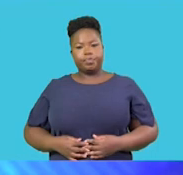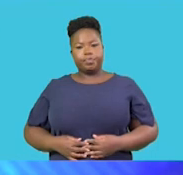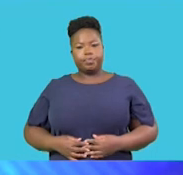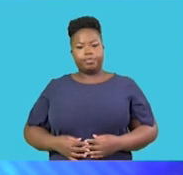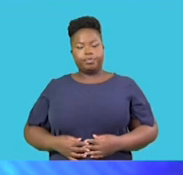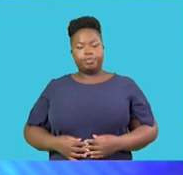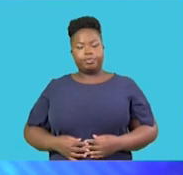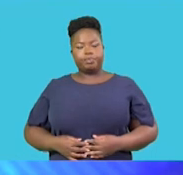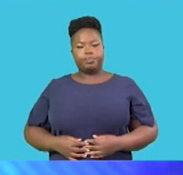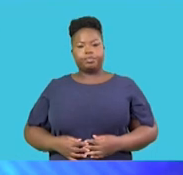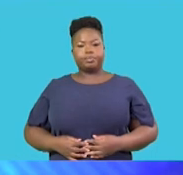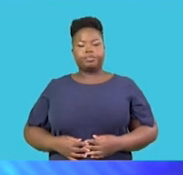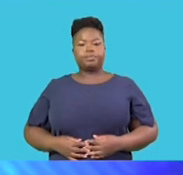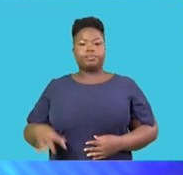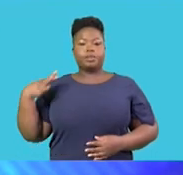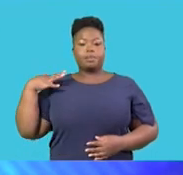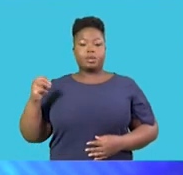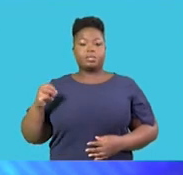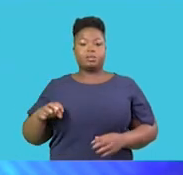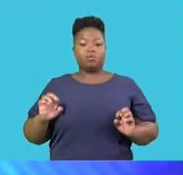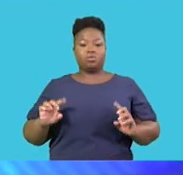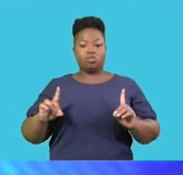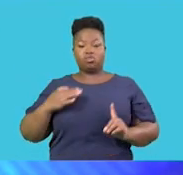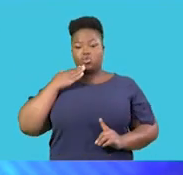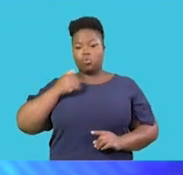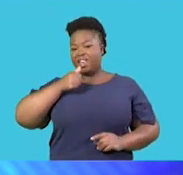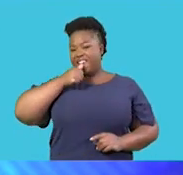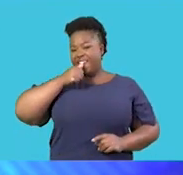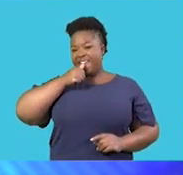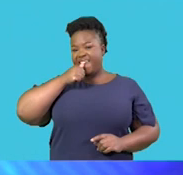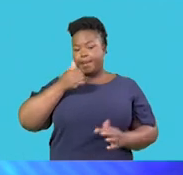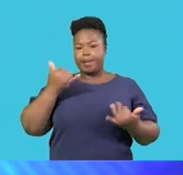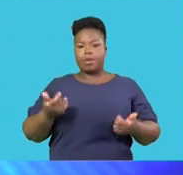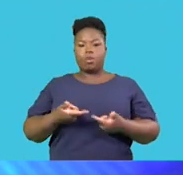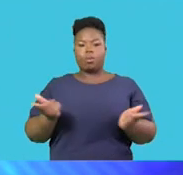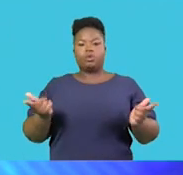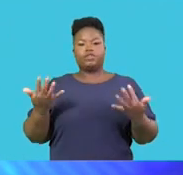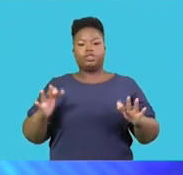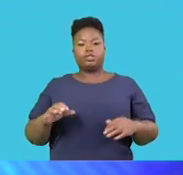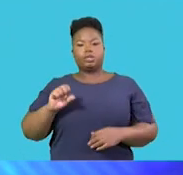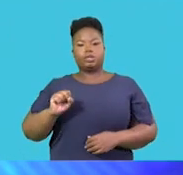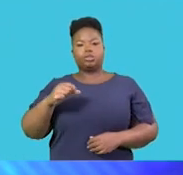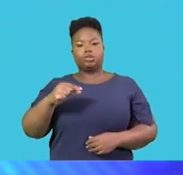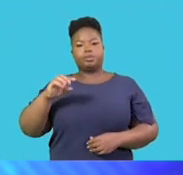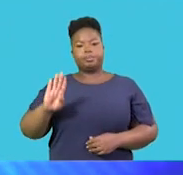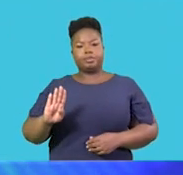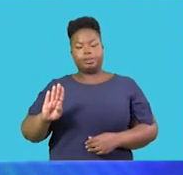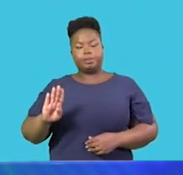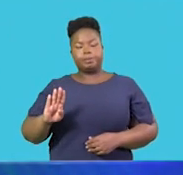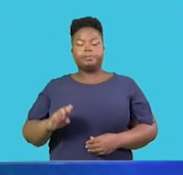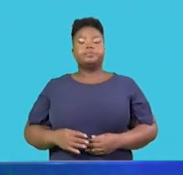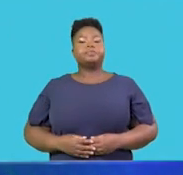Cs Ss Ss Ego U NG Muzekha upelelele ipulolo nyulo loma punga ulaulo lue zgolo kanyi